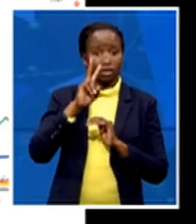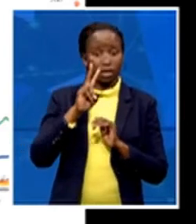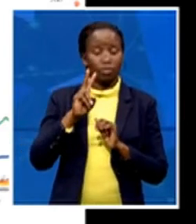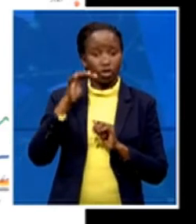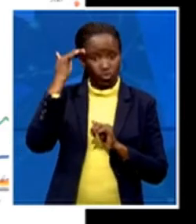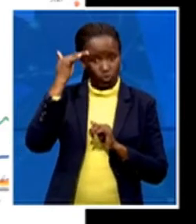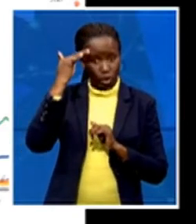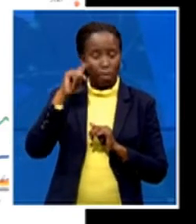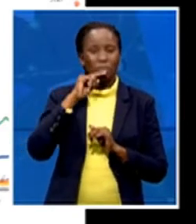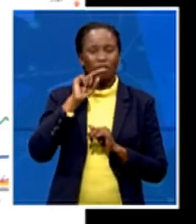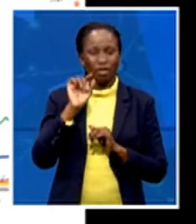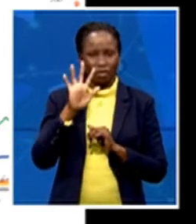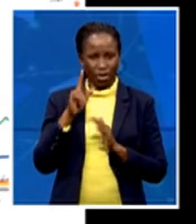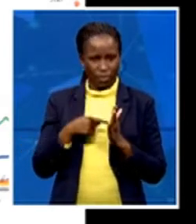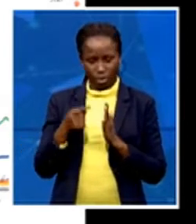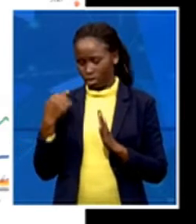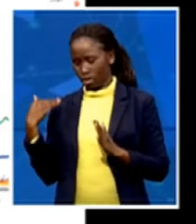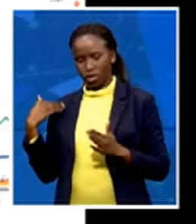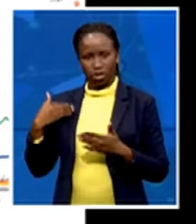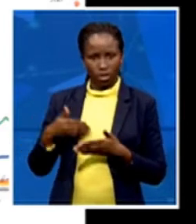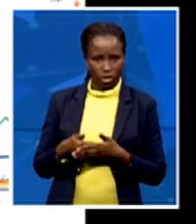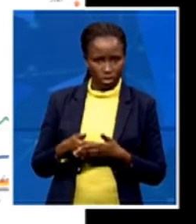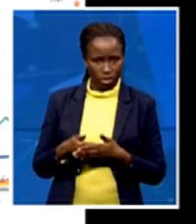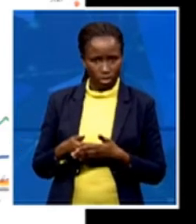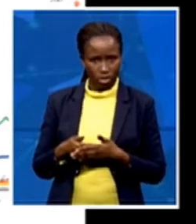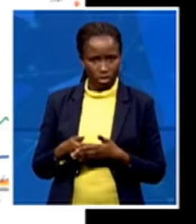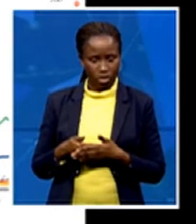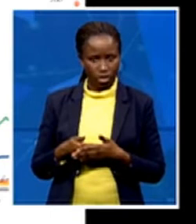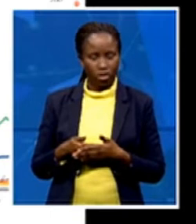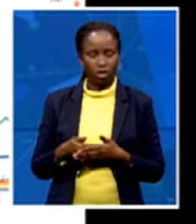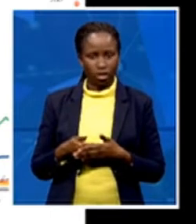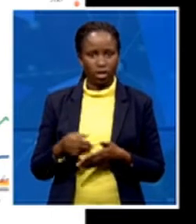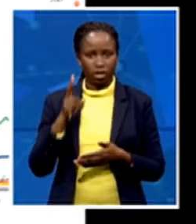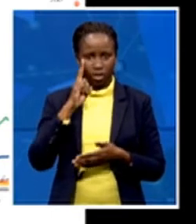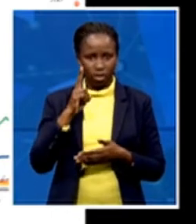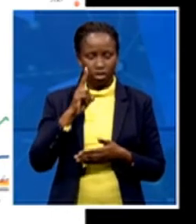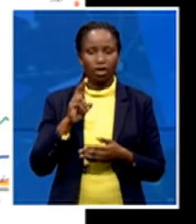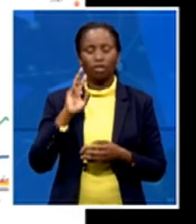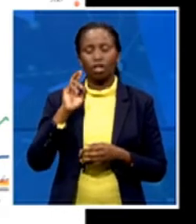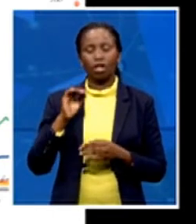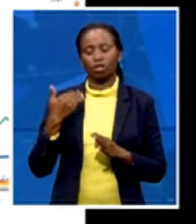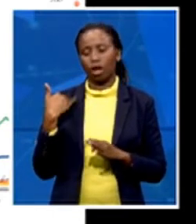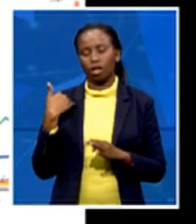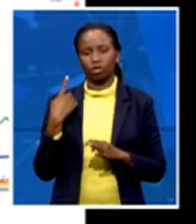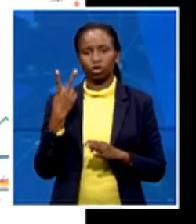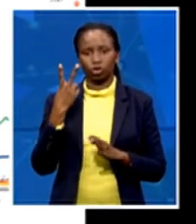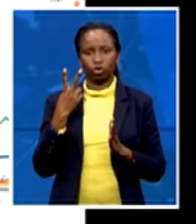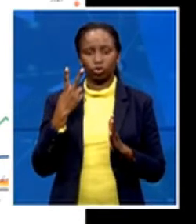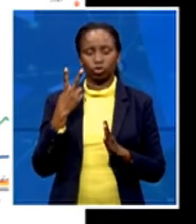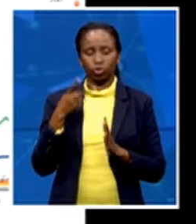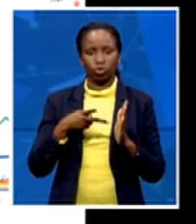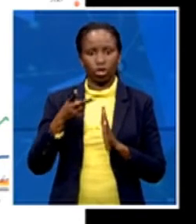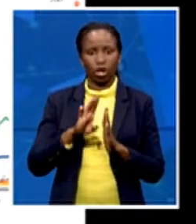upward trend and an acceleration over the last 2 weeks, which signals to us that we're entering a third